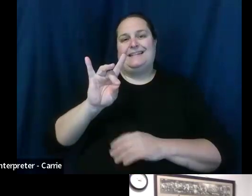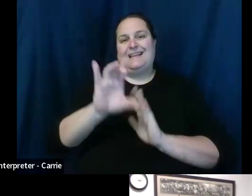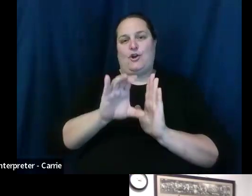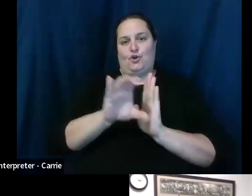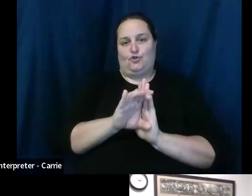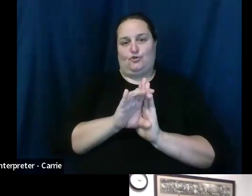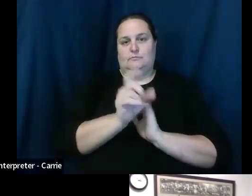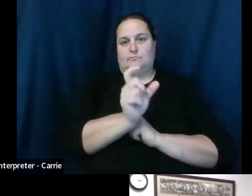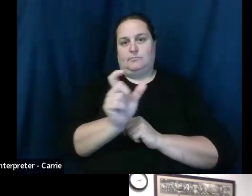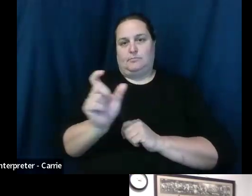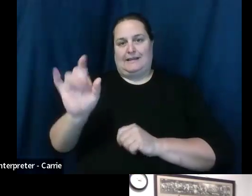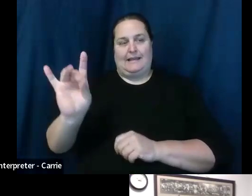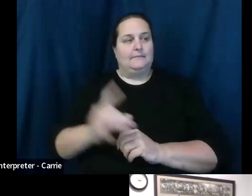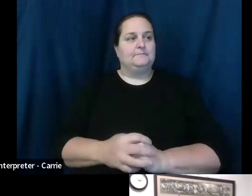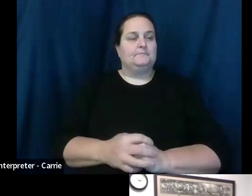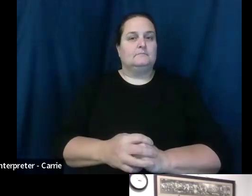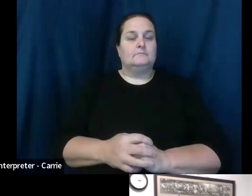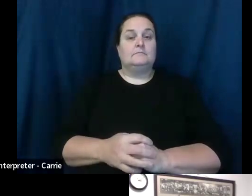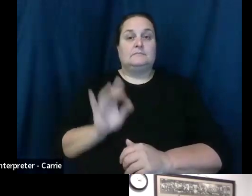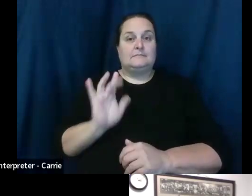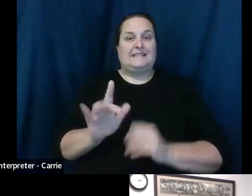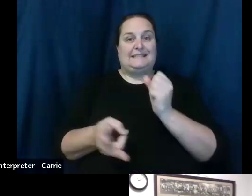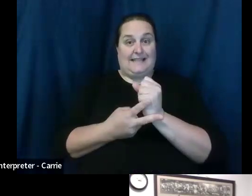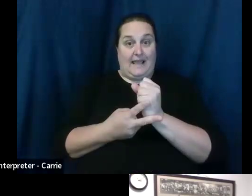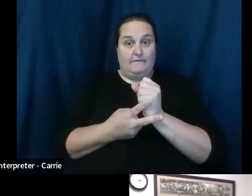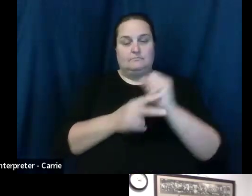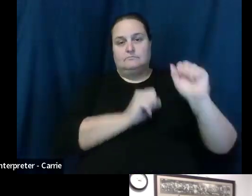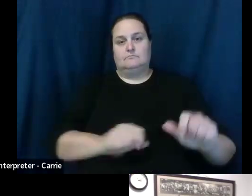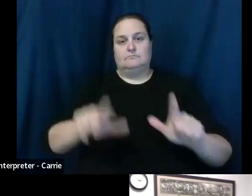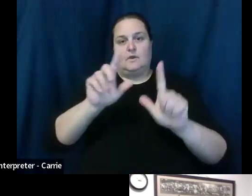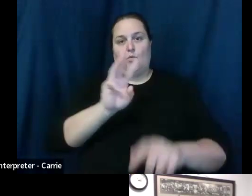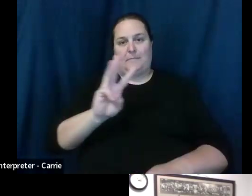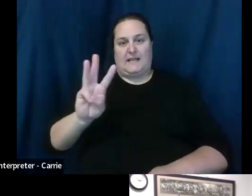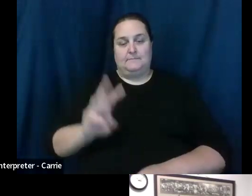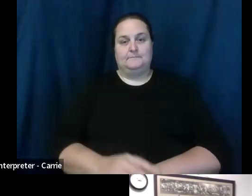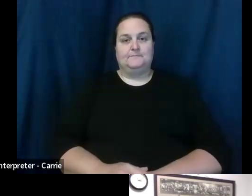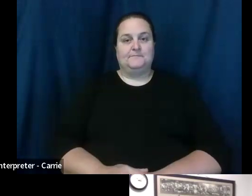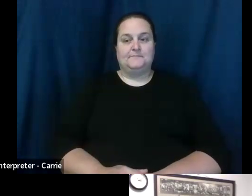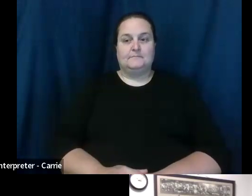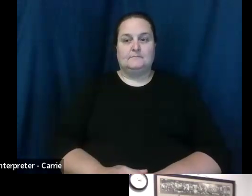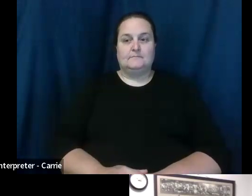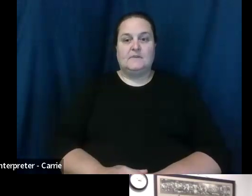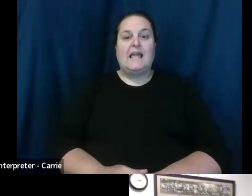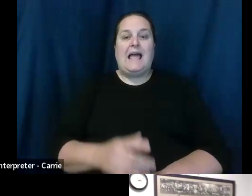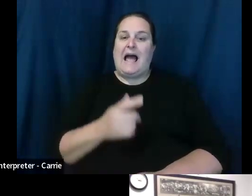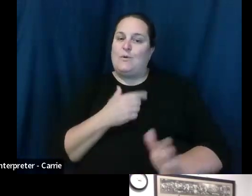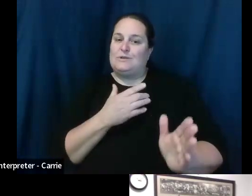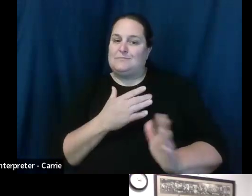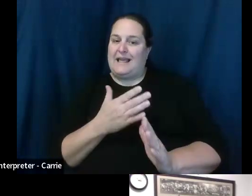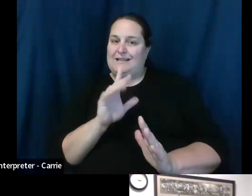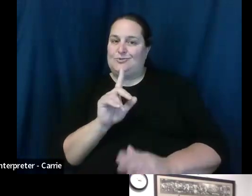Once you hit save, you will be in the website. All right. I was just going to ask. I'm going to take a second